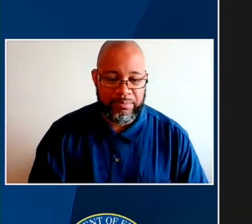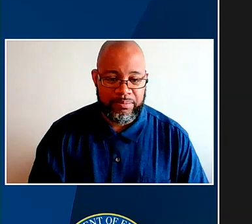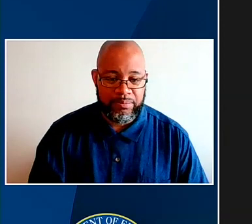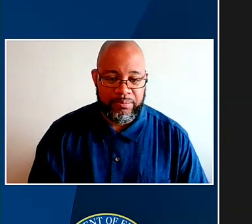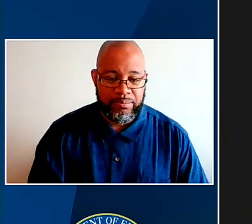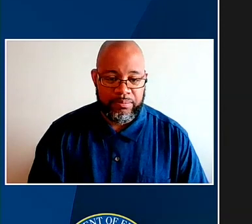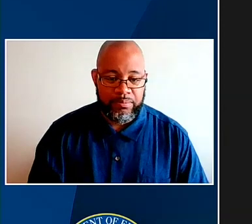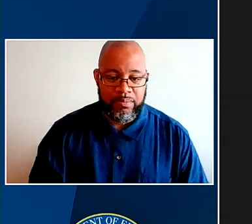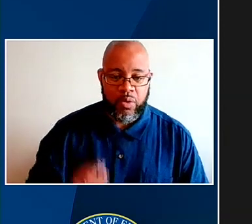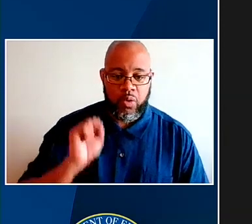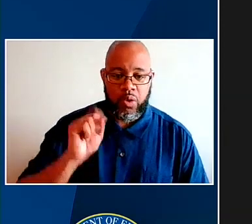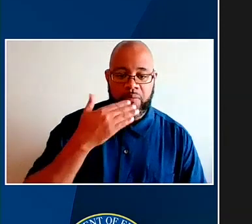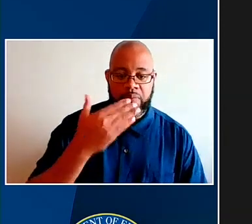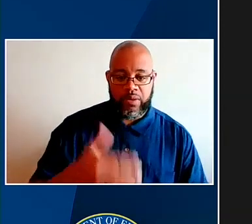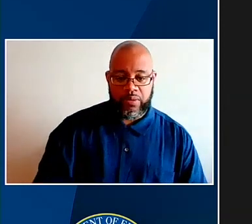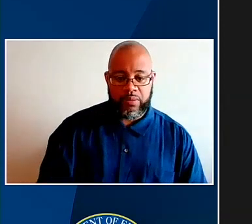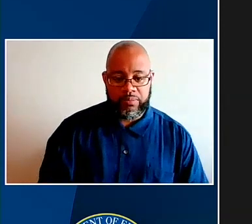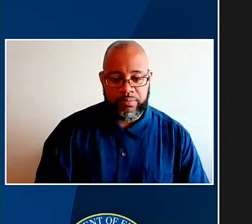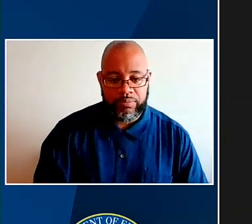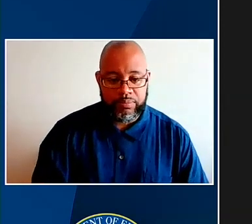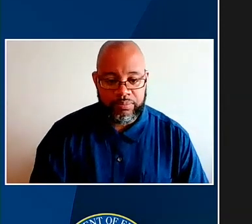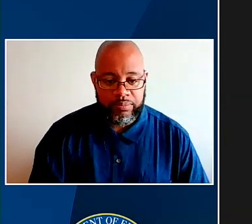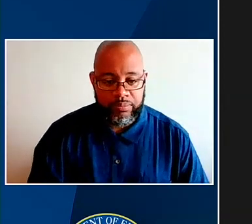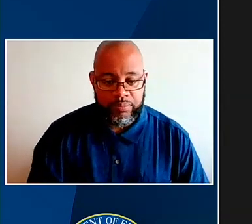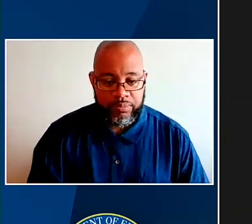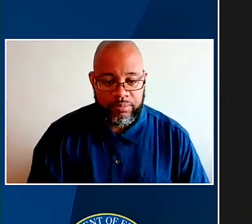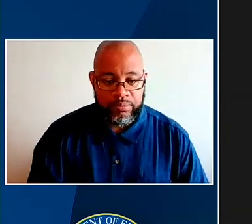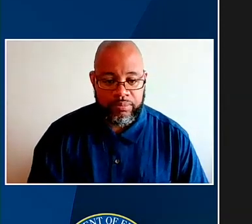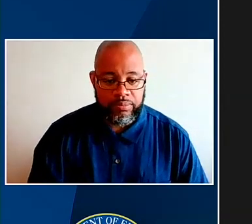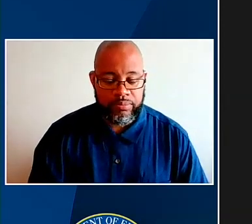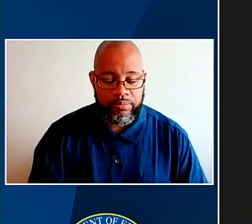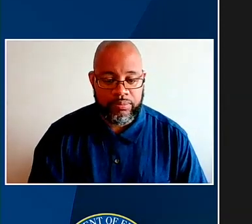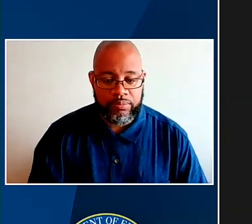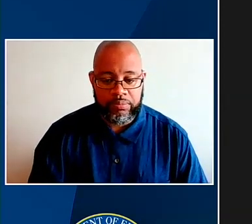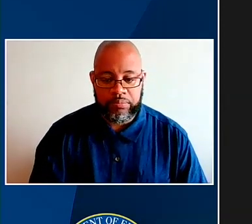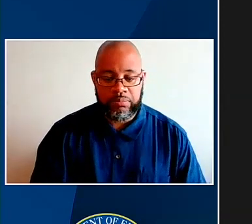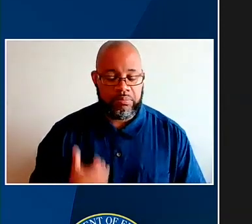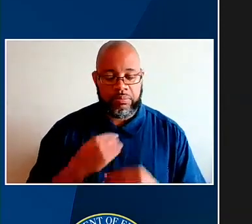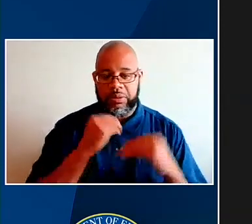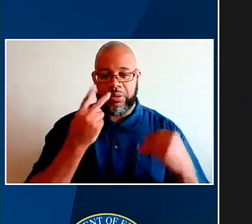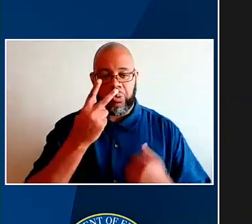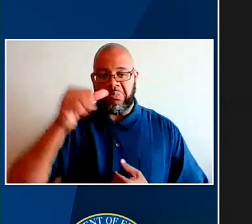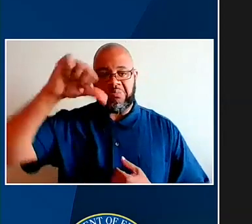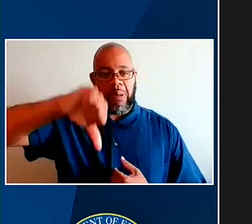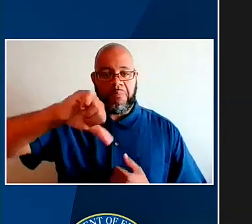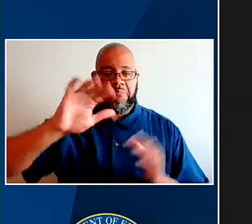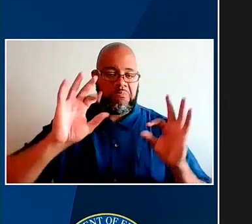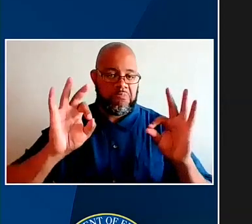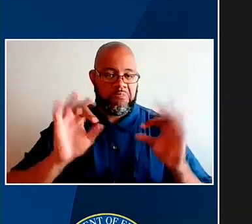All right, thank you all. Appreciate it. I didn't see any thumbs down there.